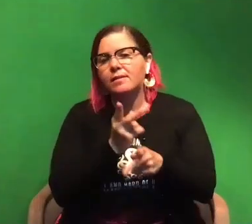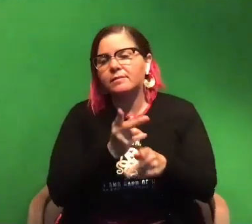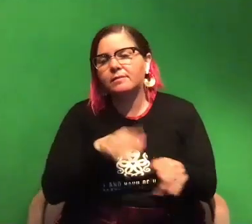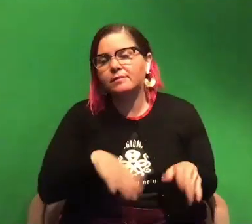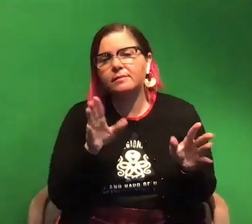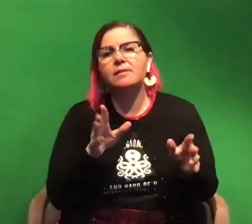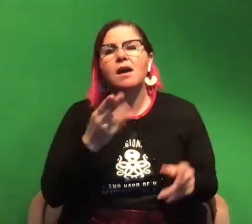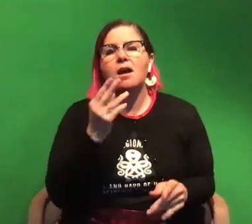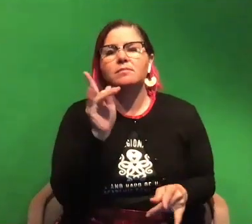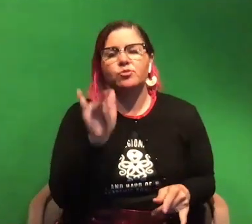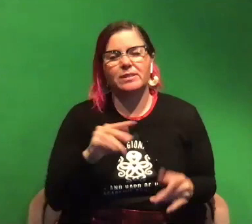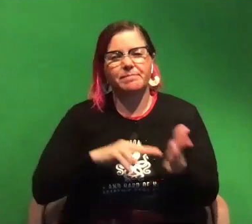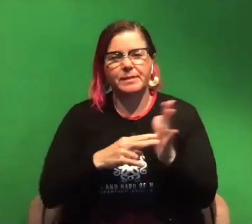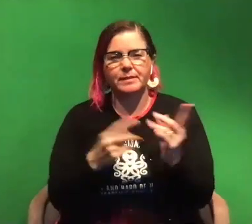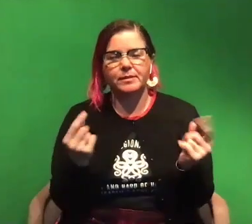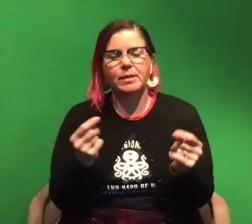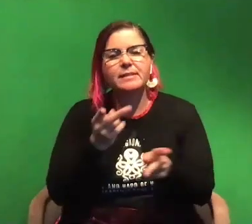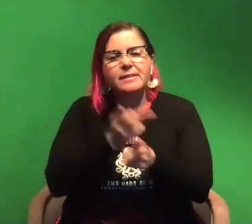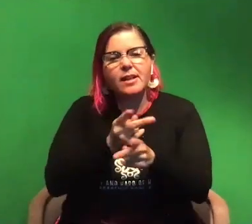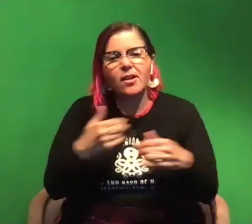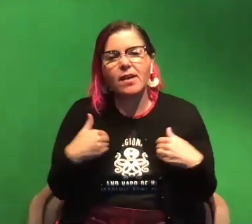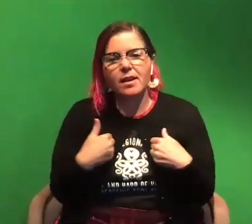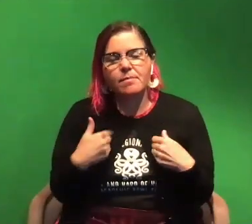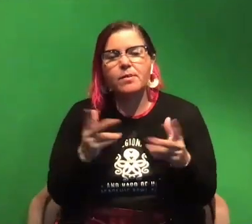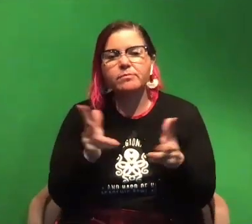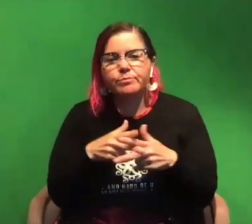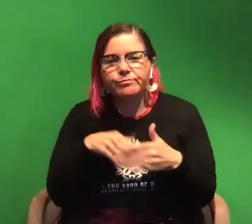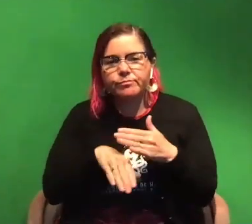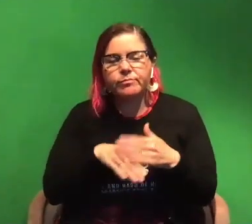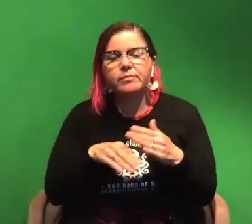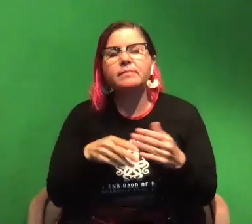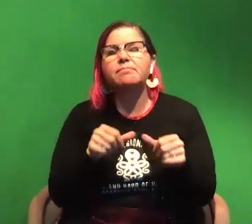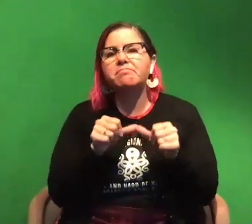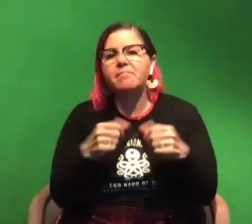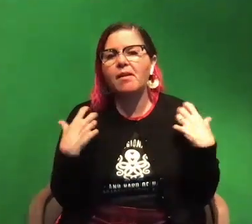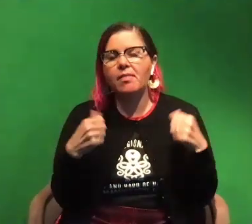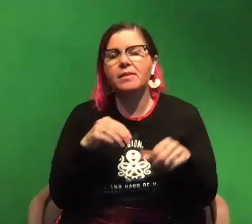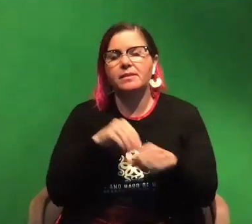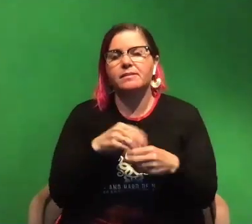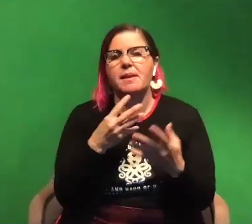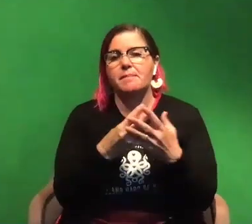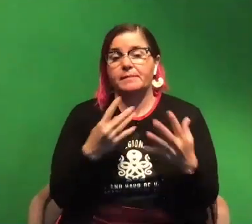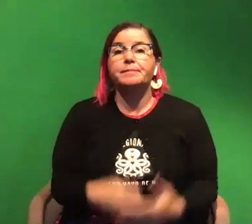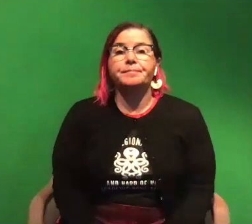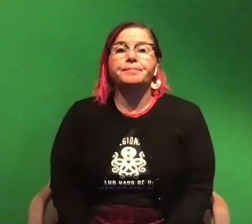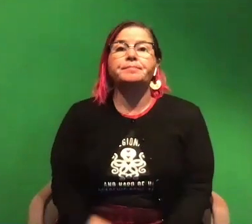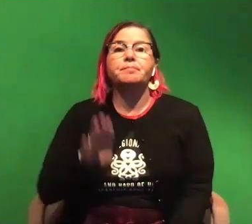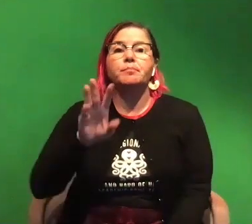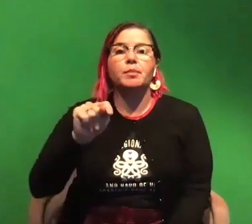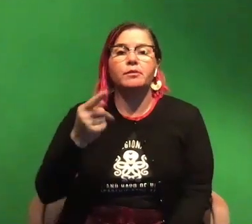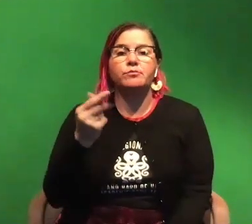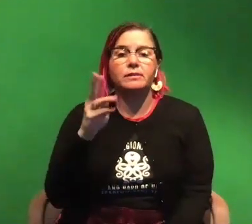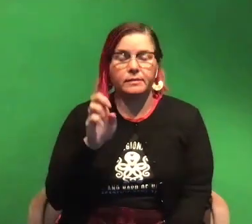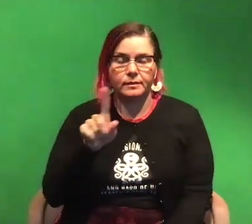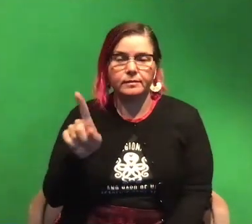Husbandry basically means like taking care of animals, breeding them, keeping them healthy in captivity. This is Bret Grasse. He works at